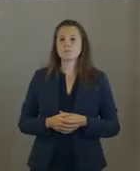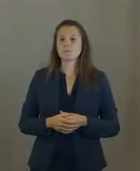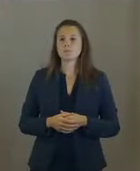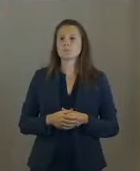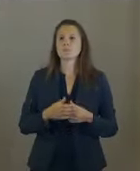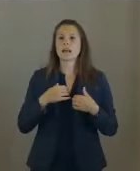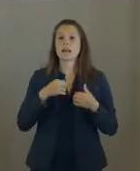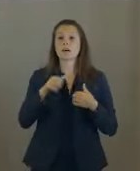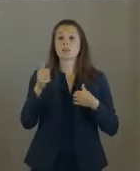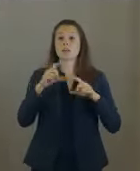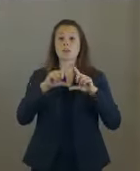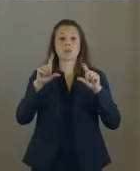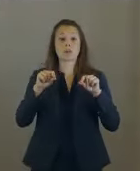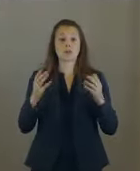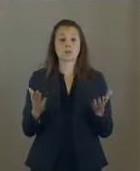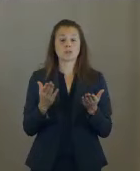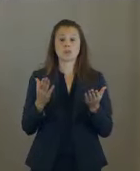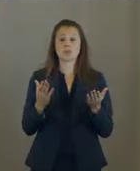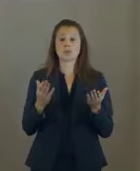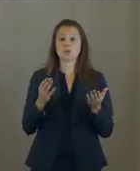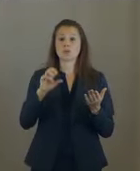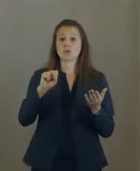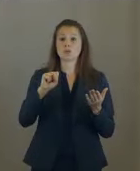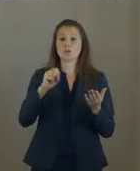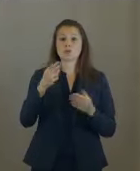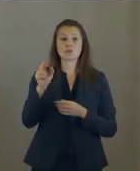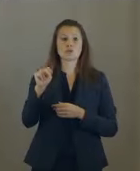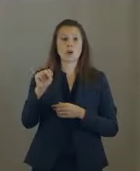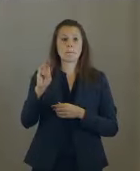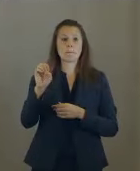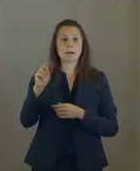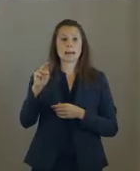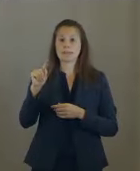Friends, I have another form for us. Mr. Sean Bennett.